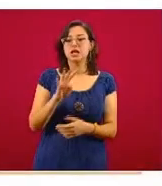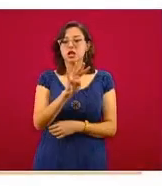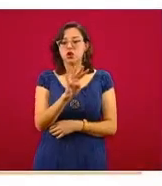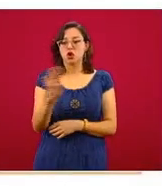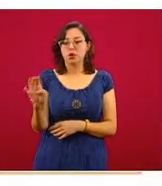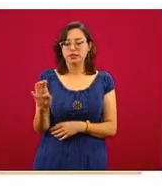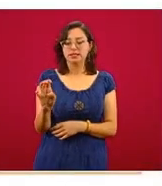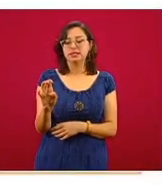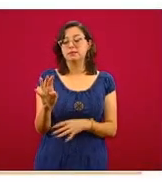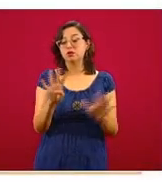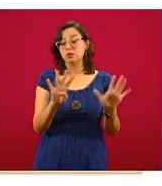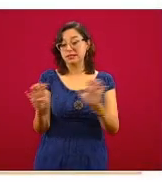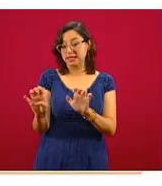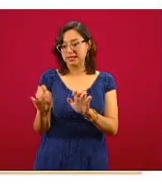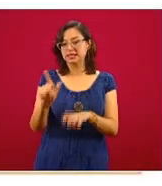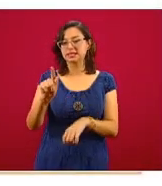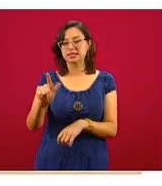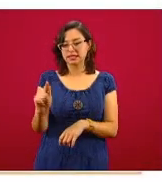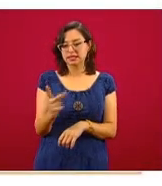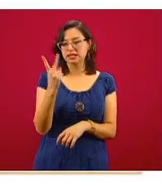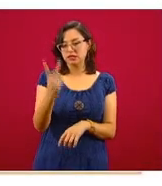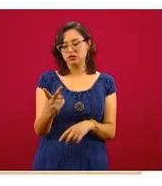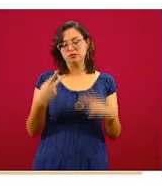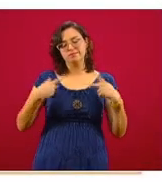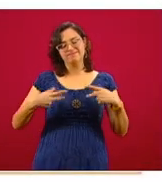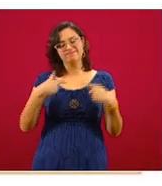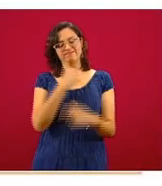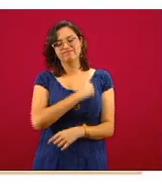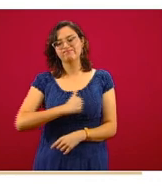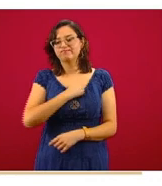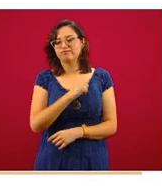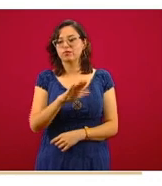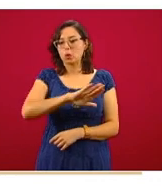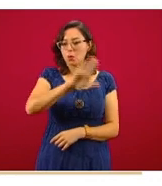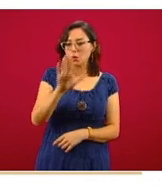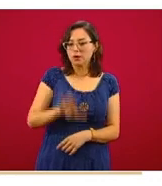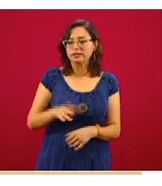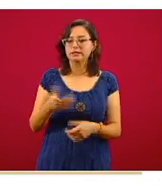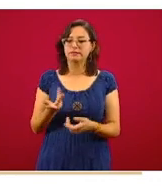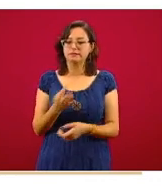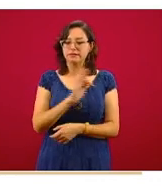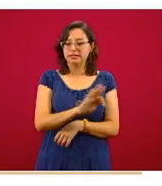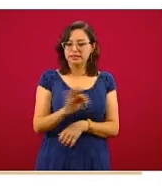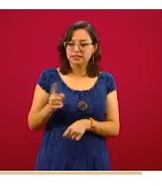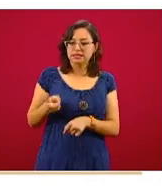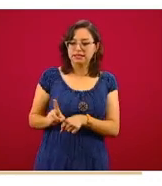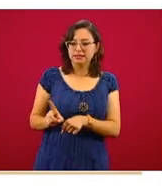Now we are looking at the fatality distribution per date of occurrence,